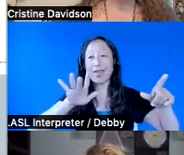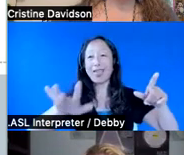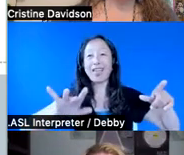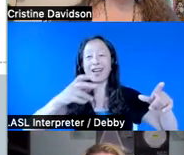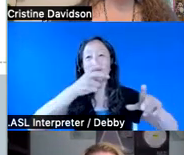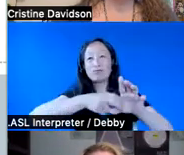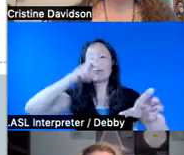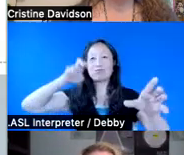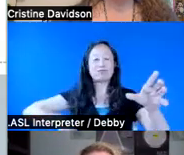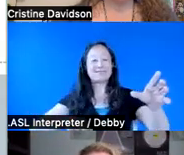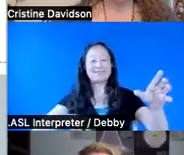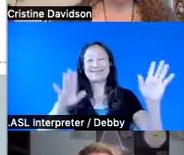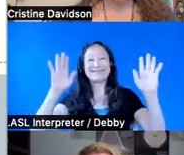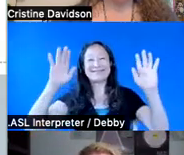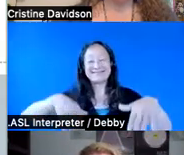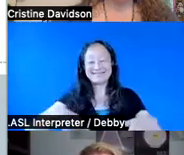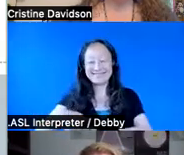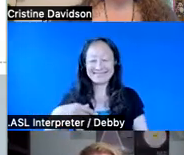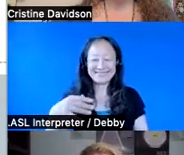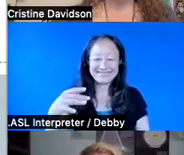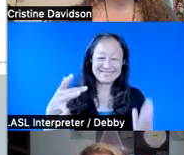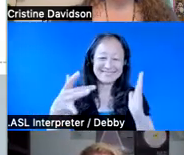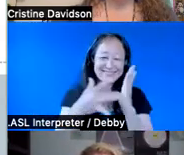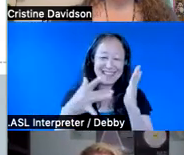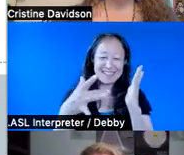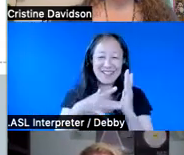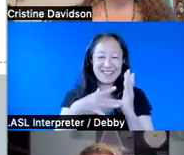Oh, that technology.